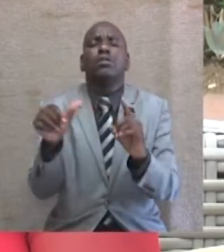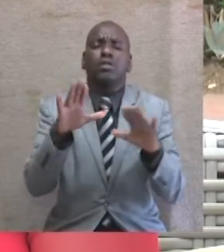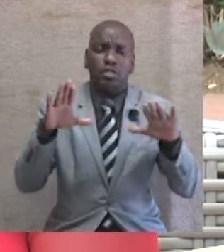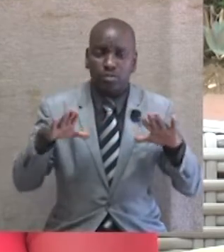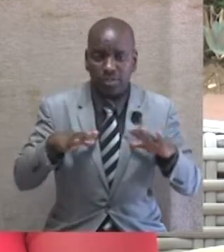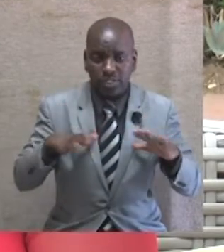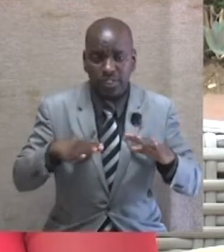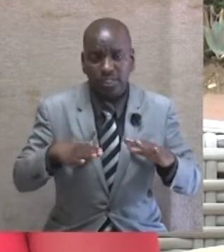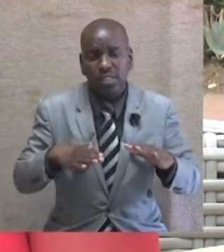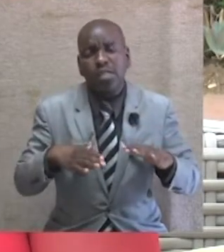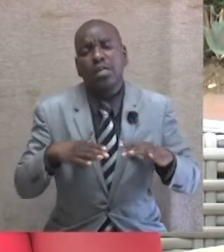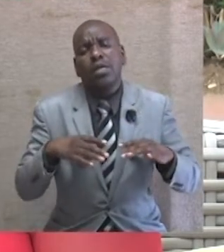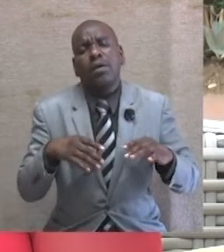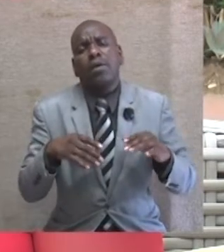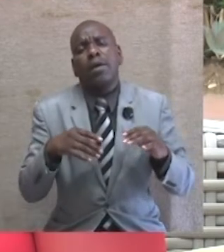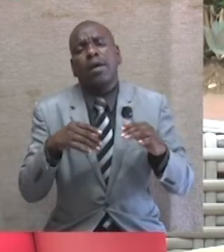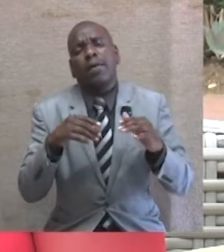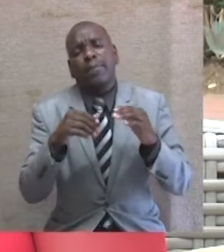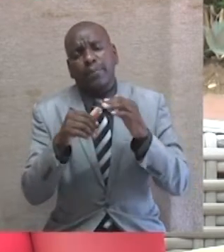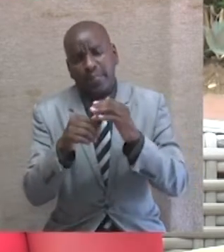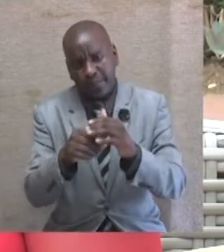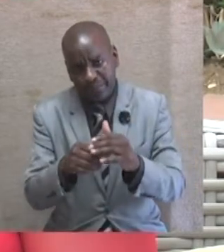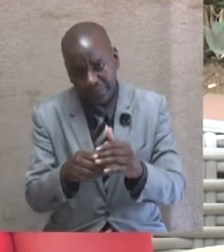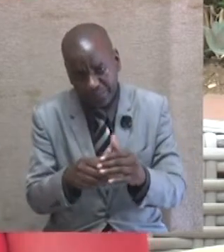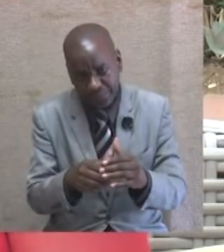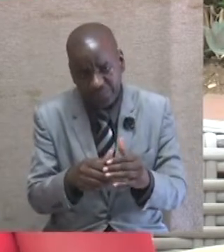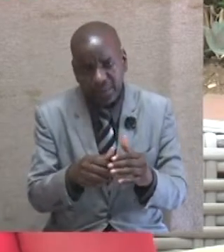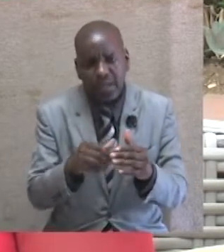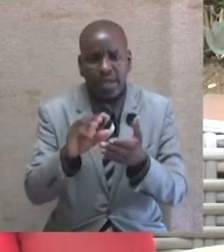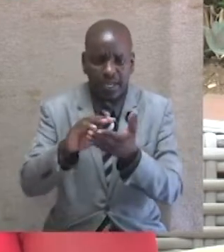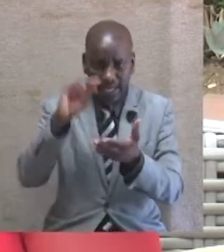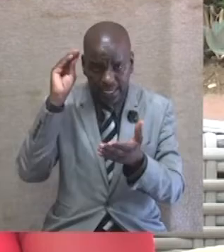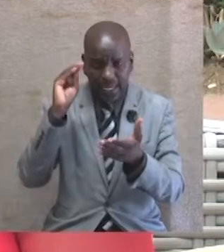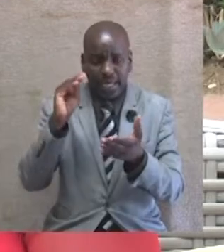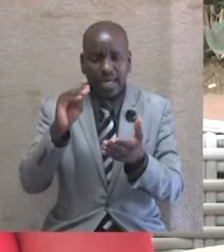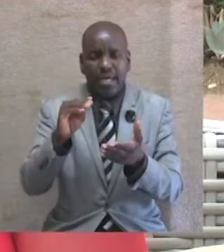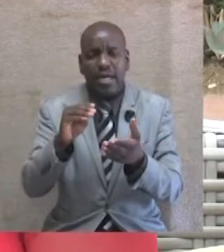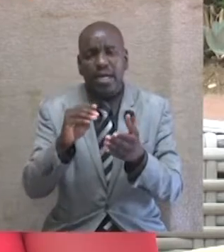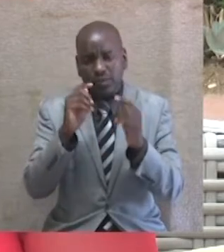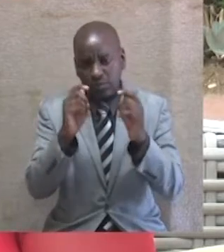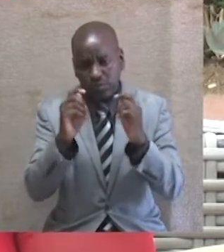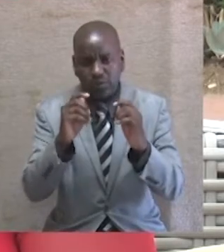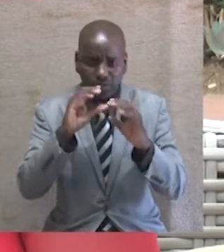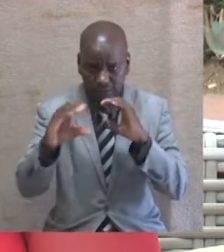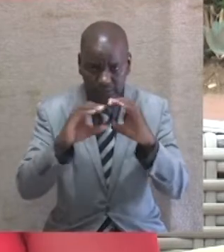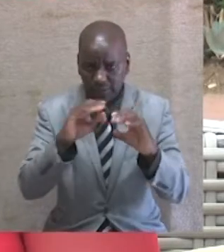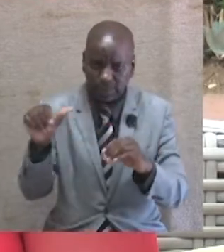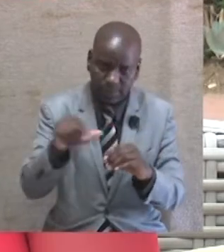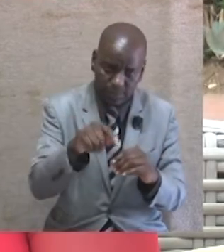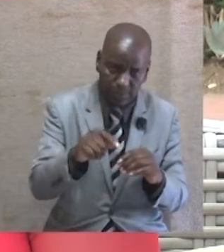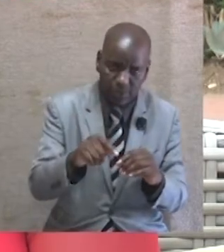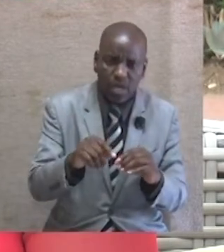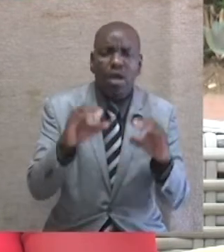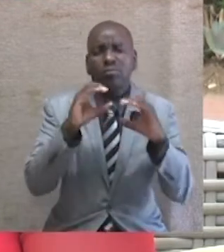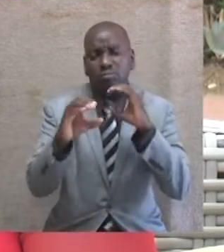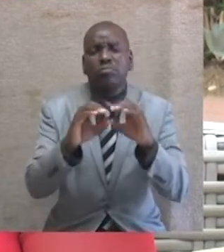and it's really important. I have a daughter whom I've asked whether they are being taught guidance and counseling, and